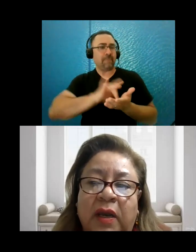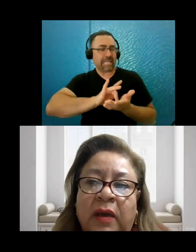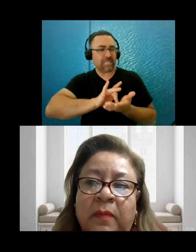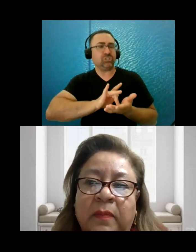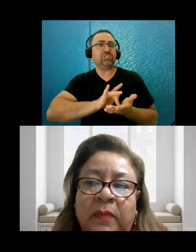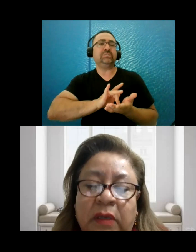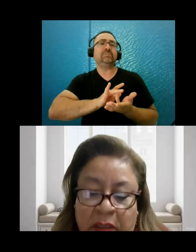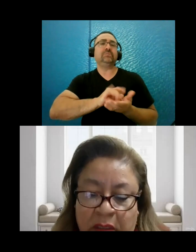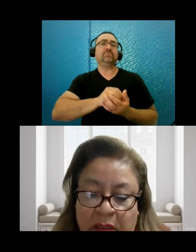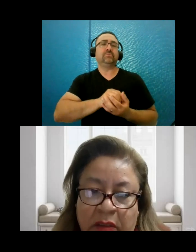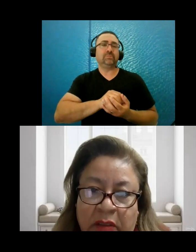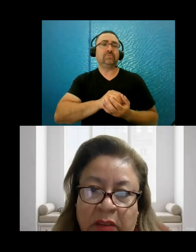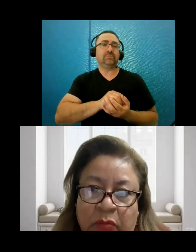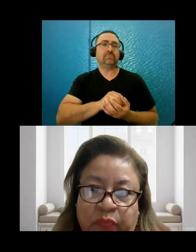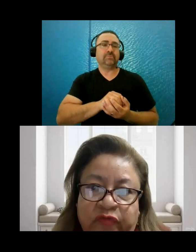medication